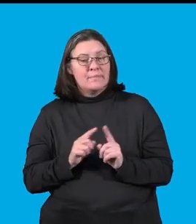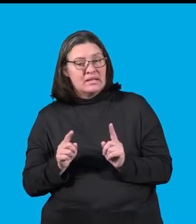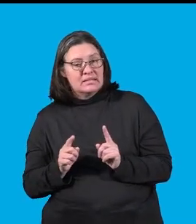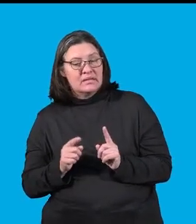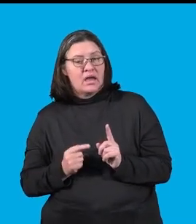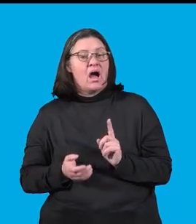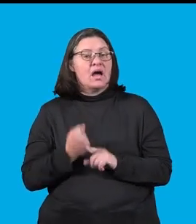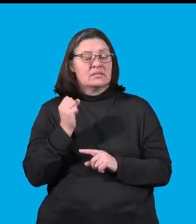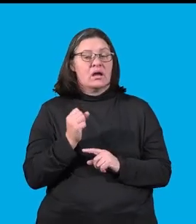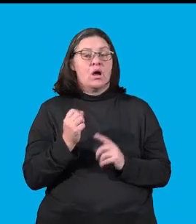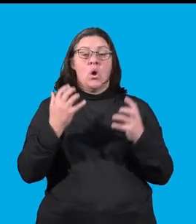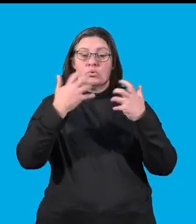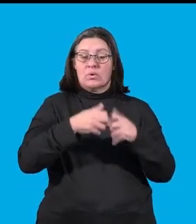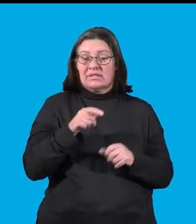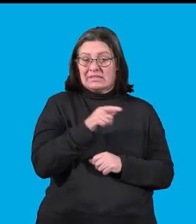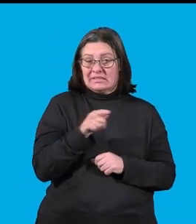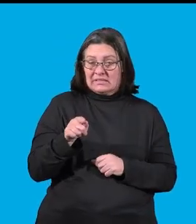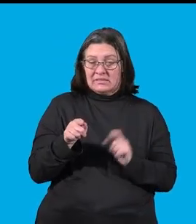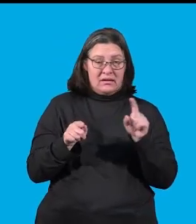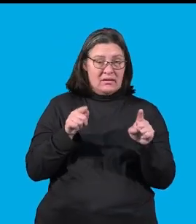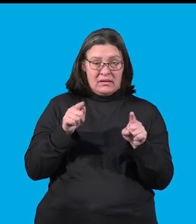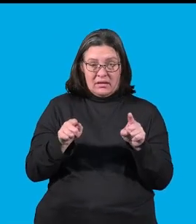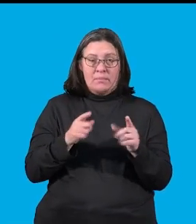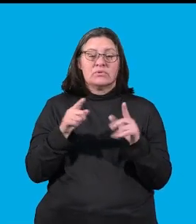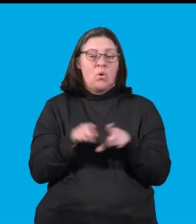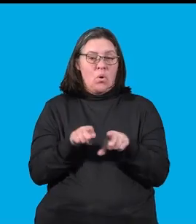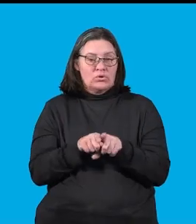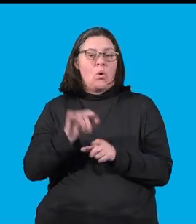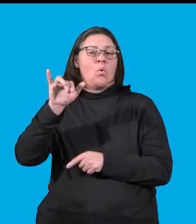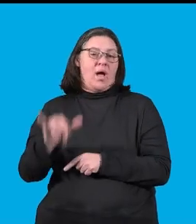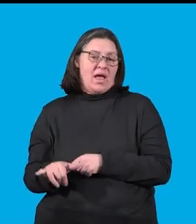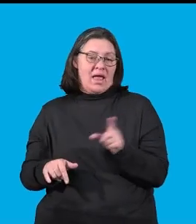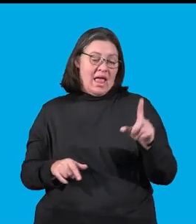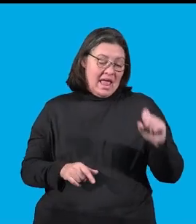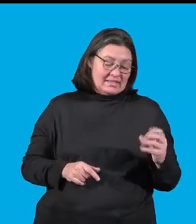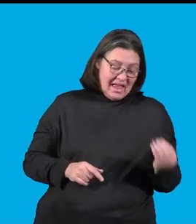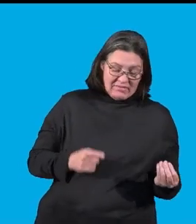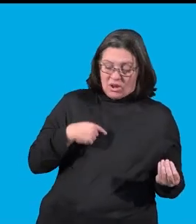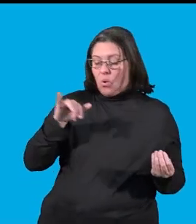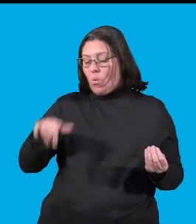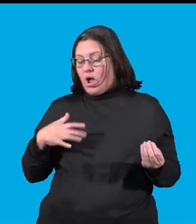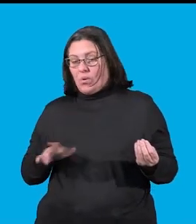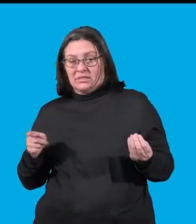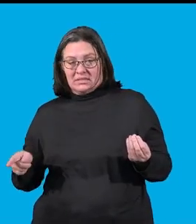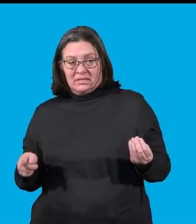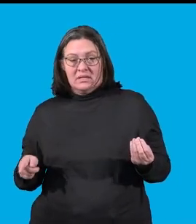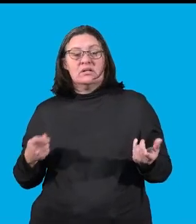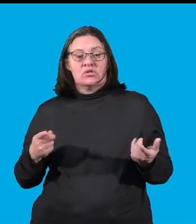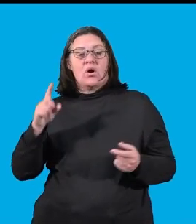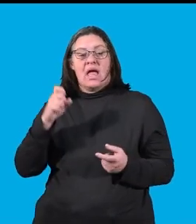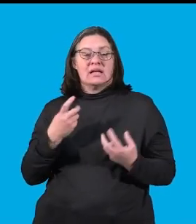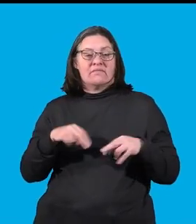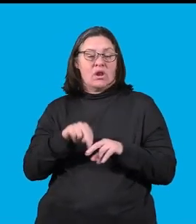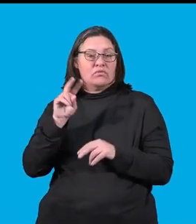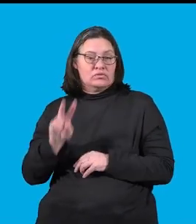But they asked us to find the coordinates, which means we also need to work out the y value. To do that, we take